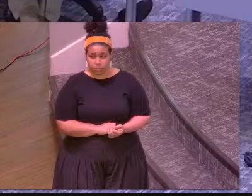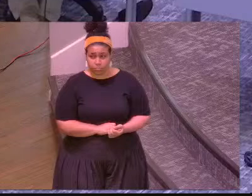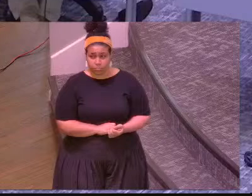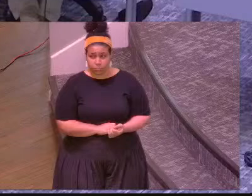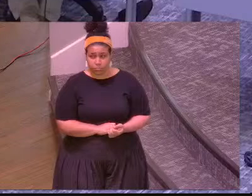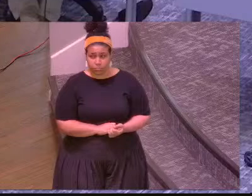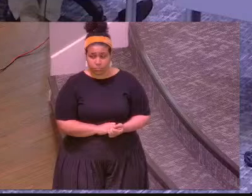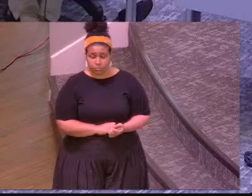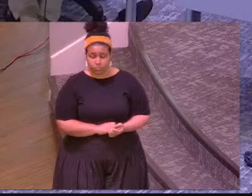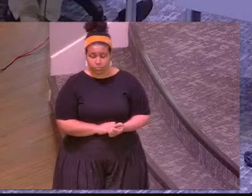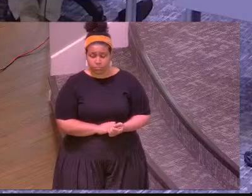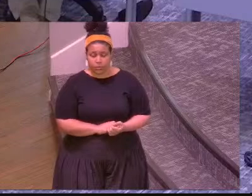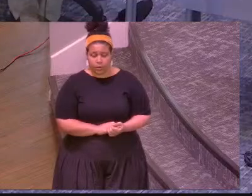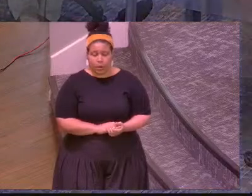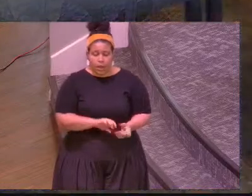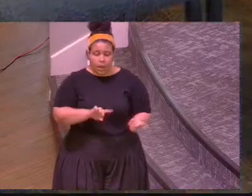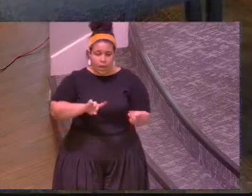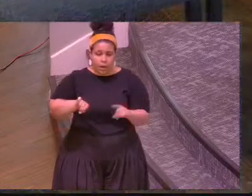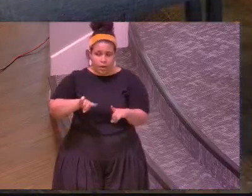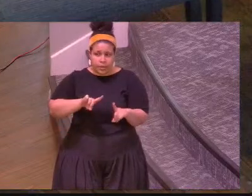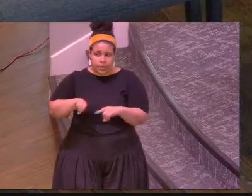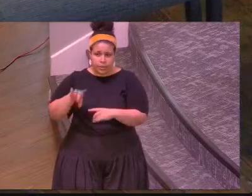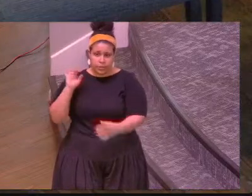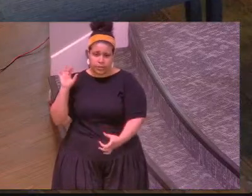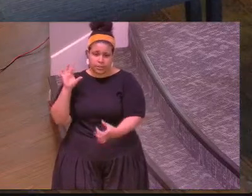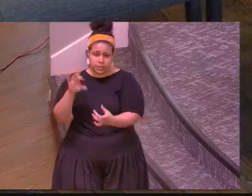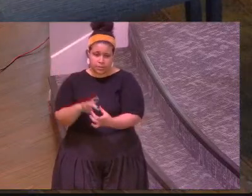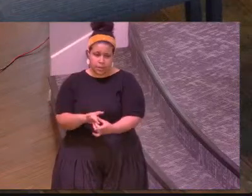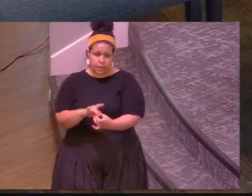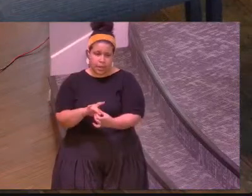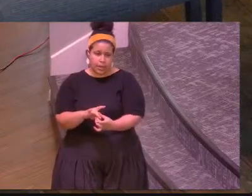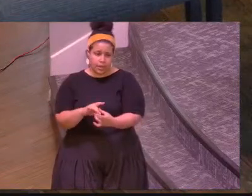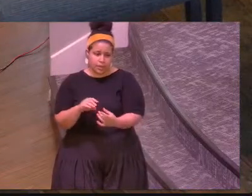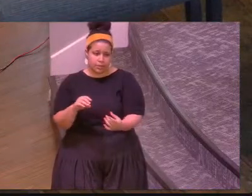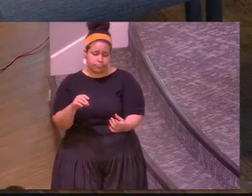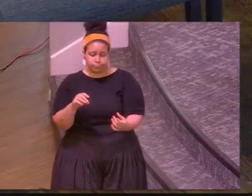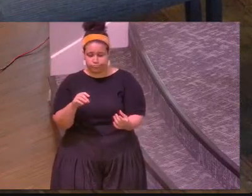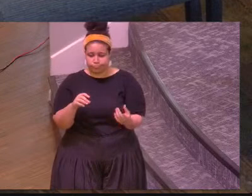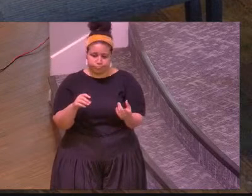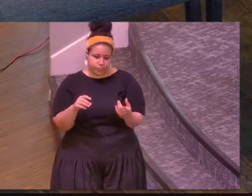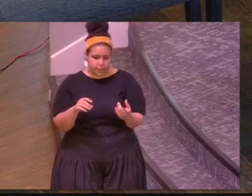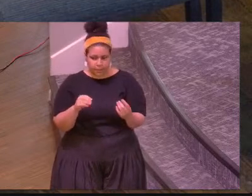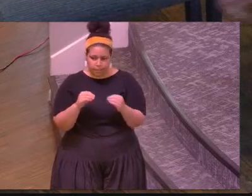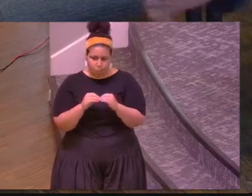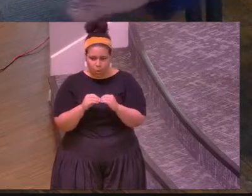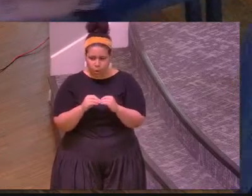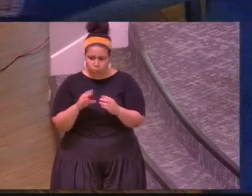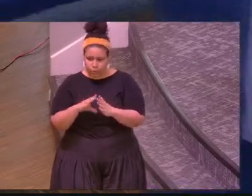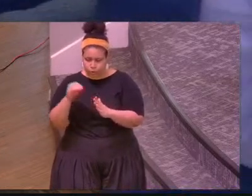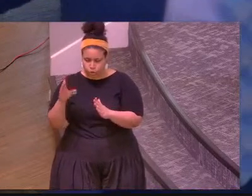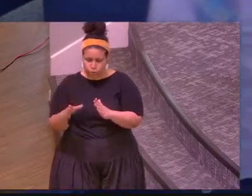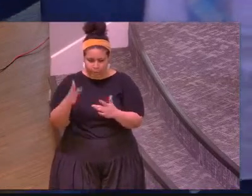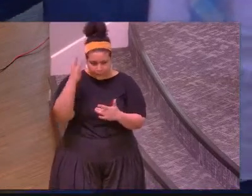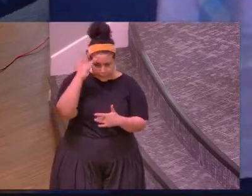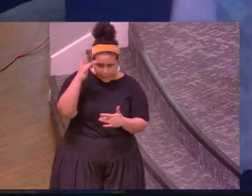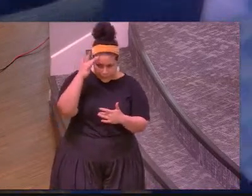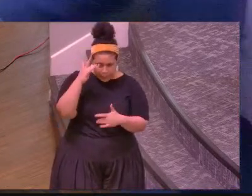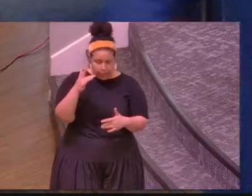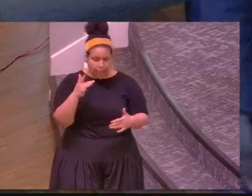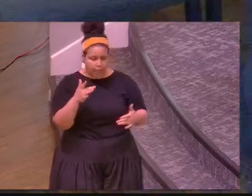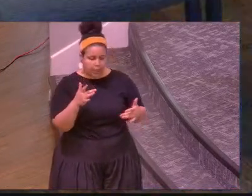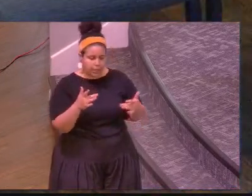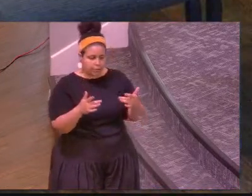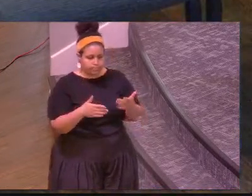Our attendance tends to be tied more to students being sick or ill, partly